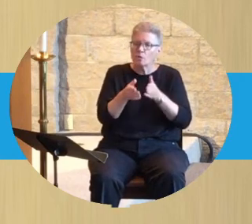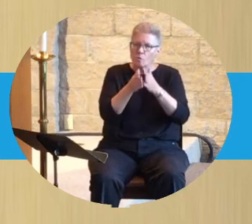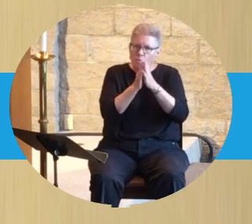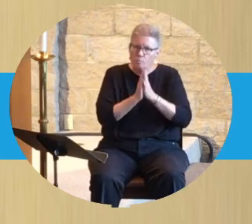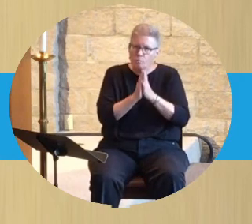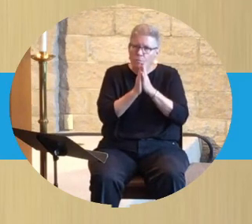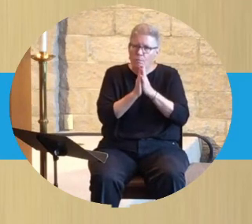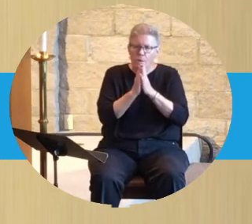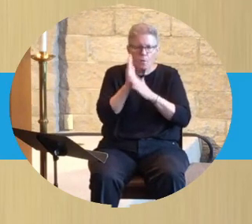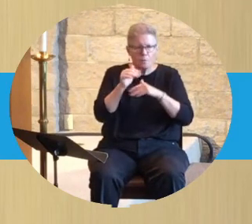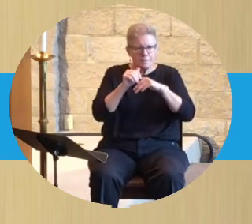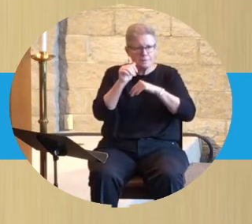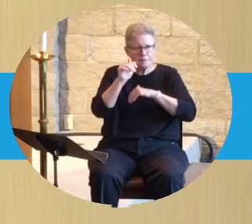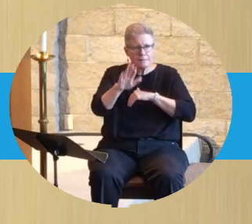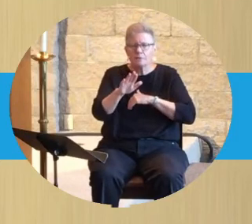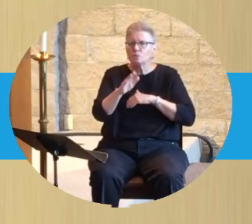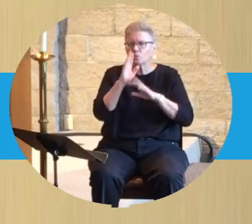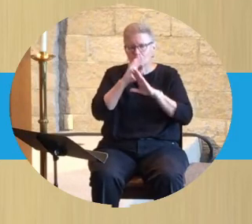ministry. Also,